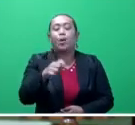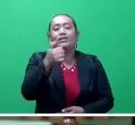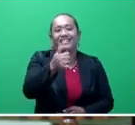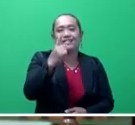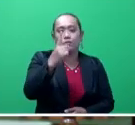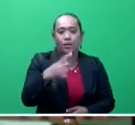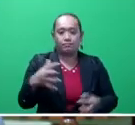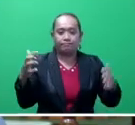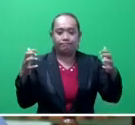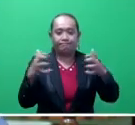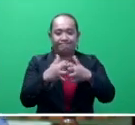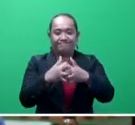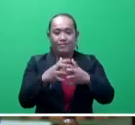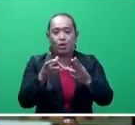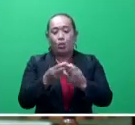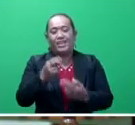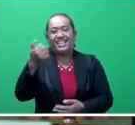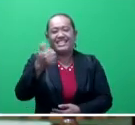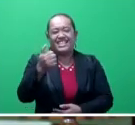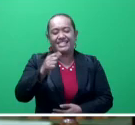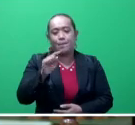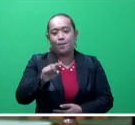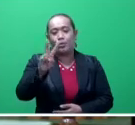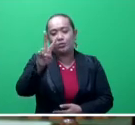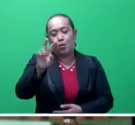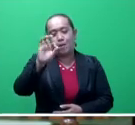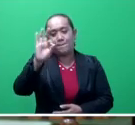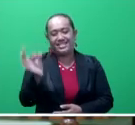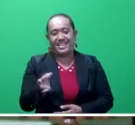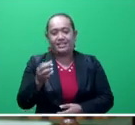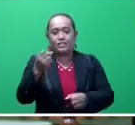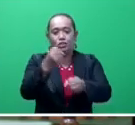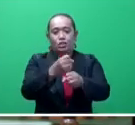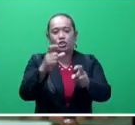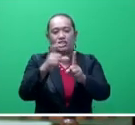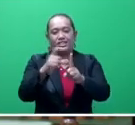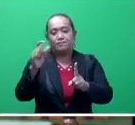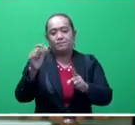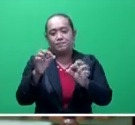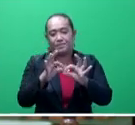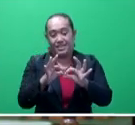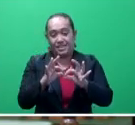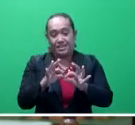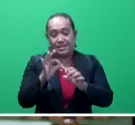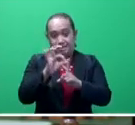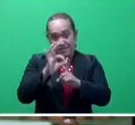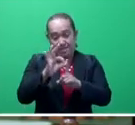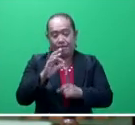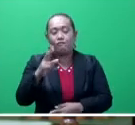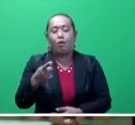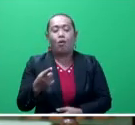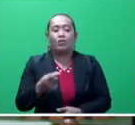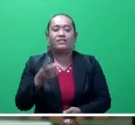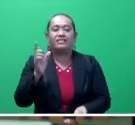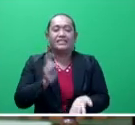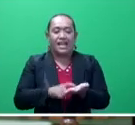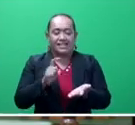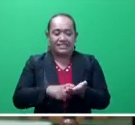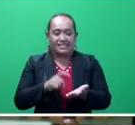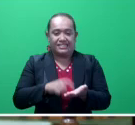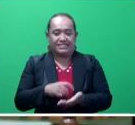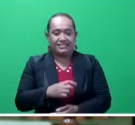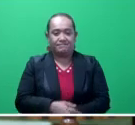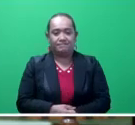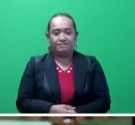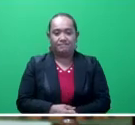to 16.2% of GDP, with projected debt at 91.6% of GDP.